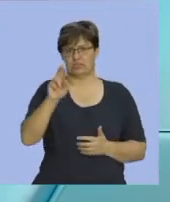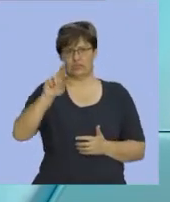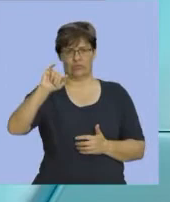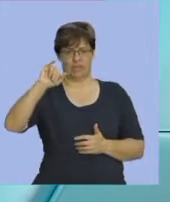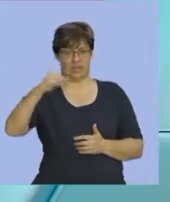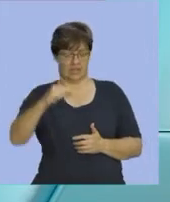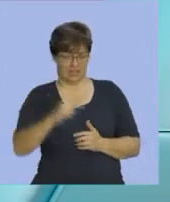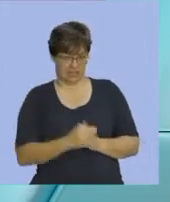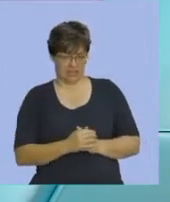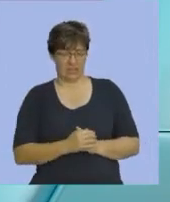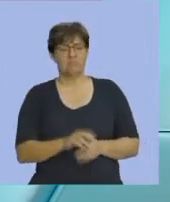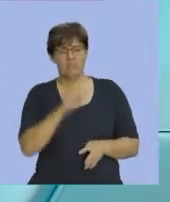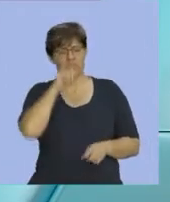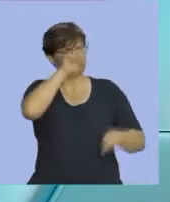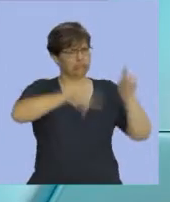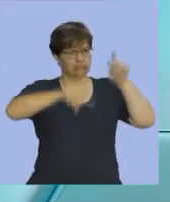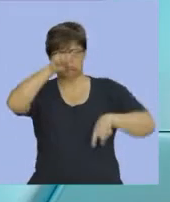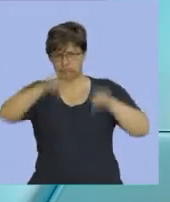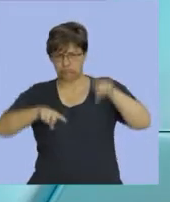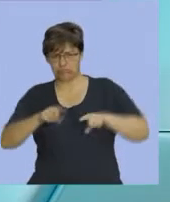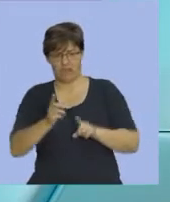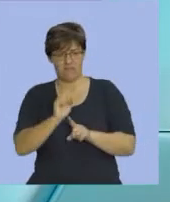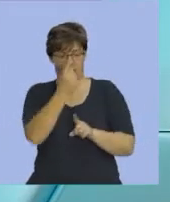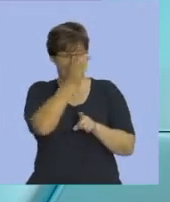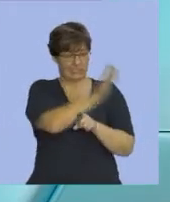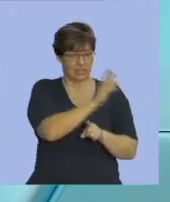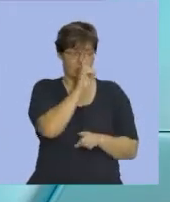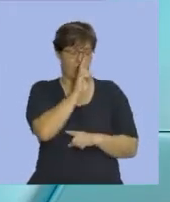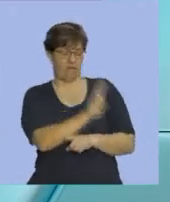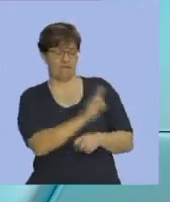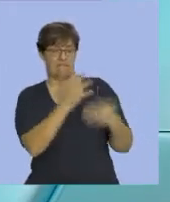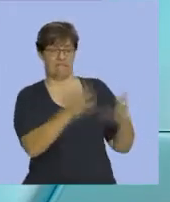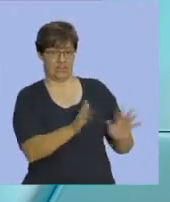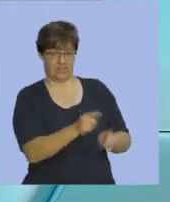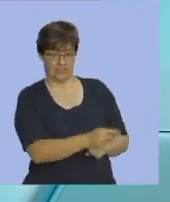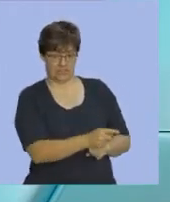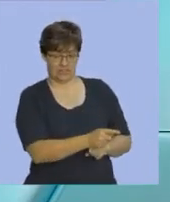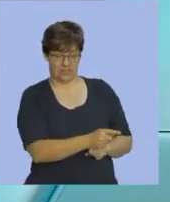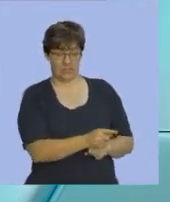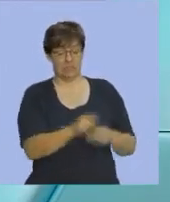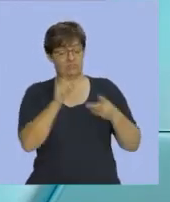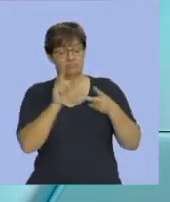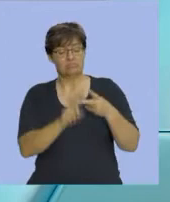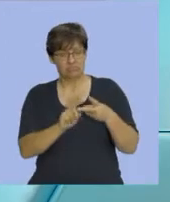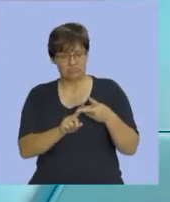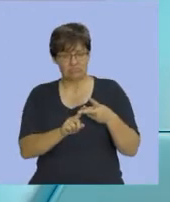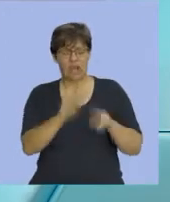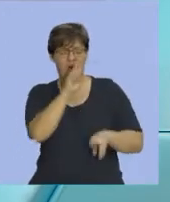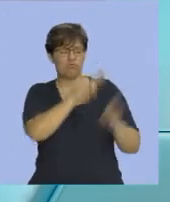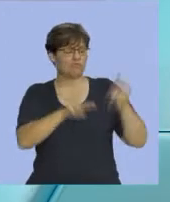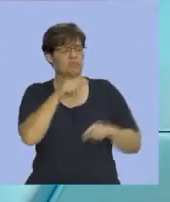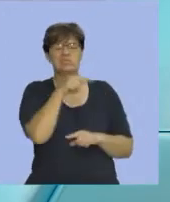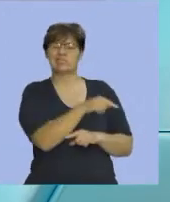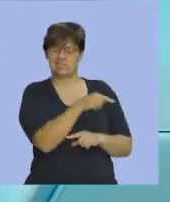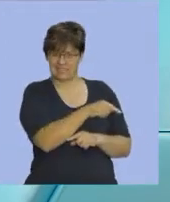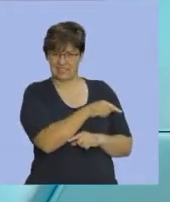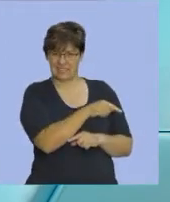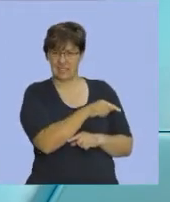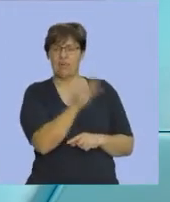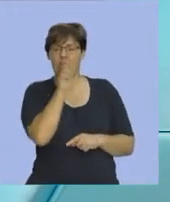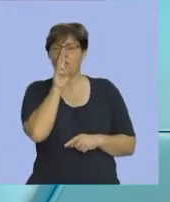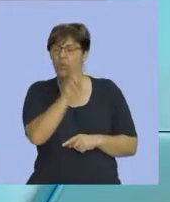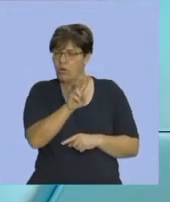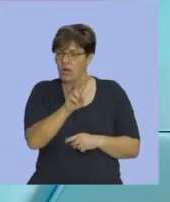a range of things in our first segment, and we're just gonna go through a quick revision and try and look at